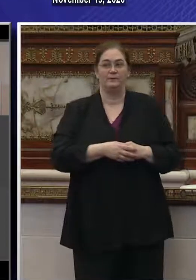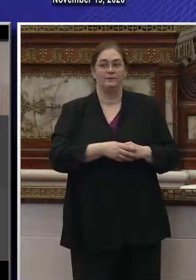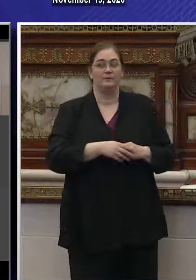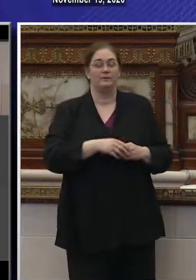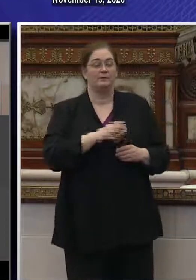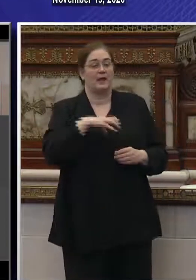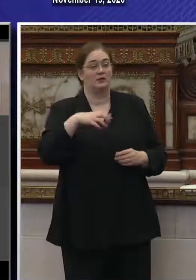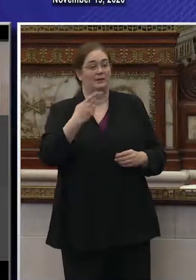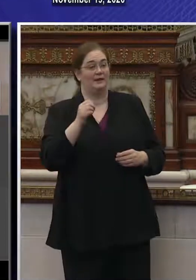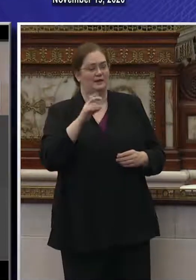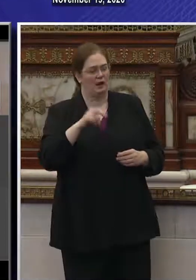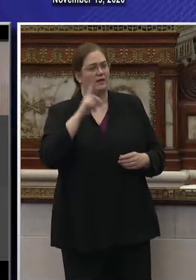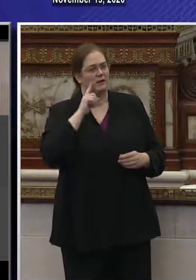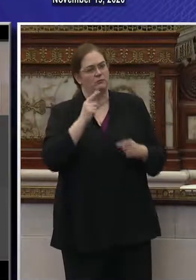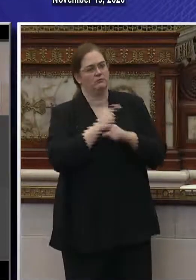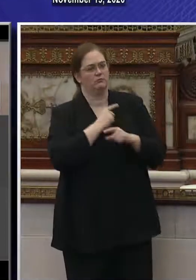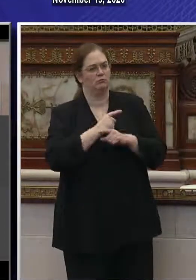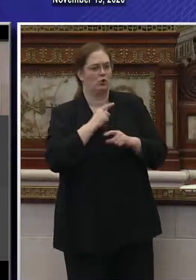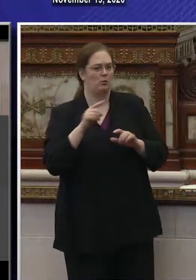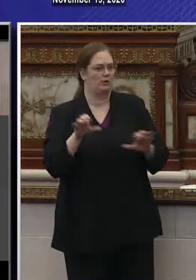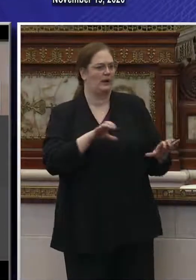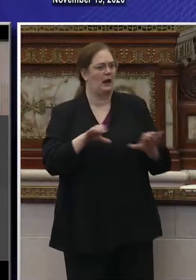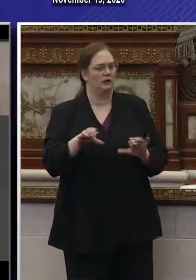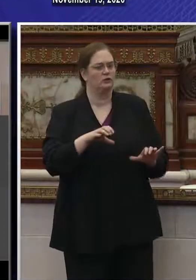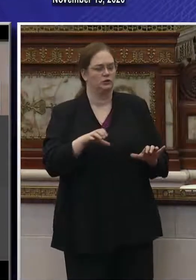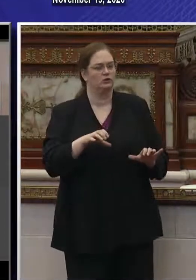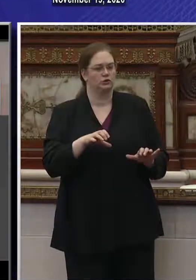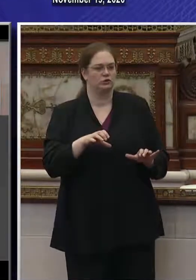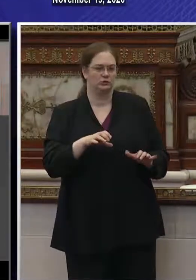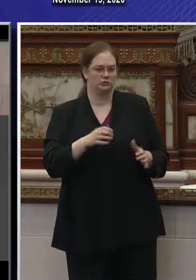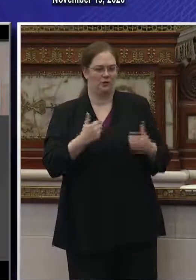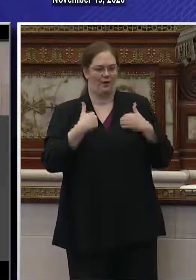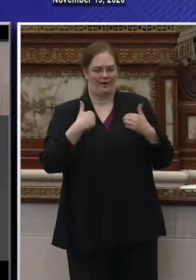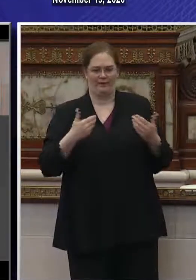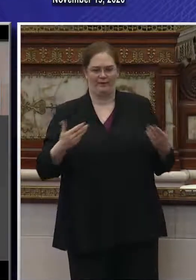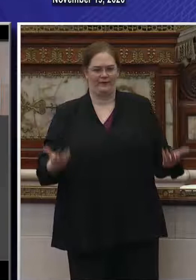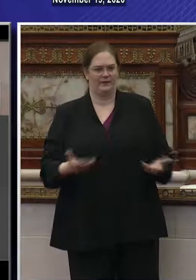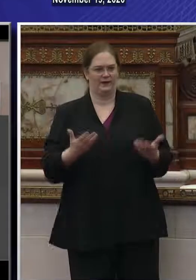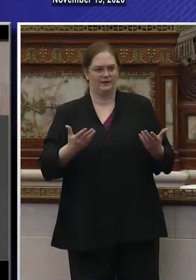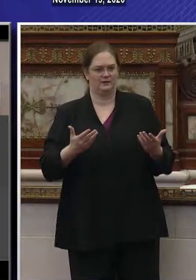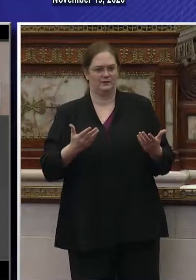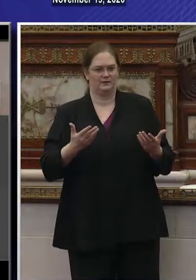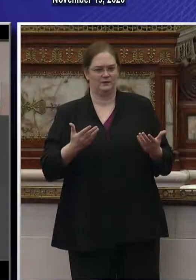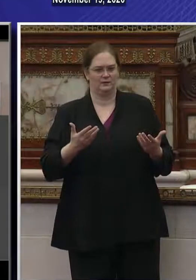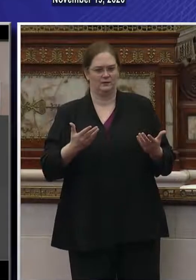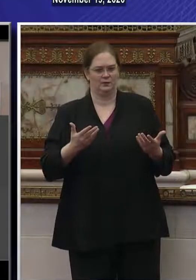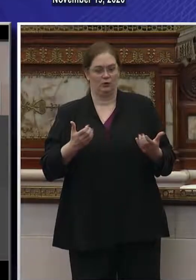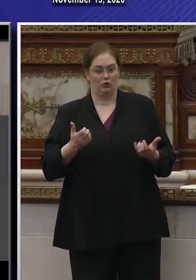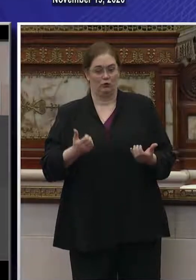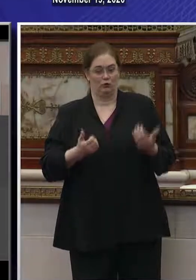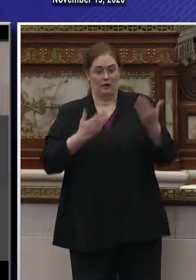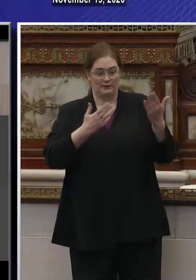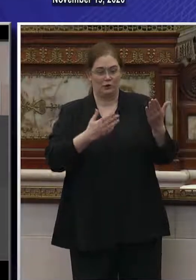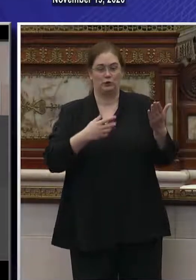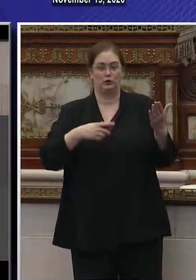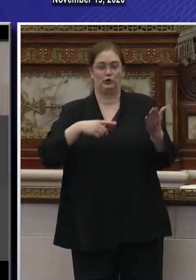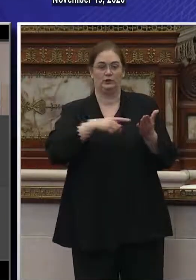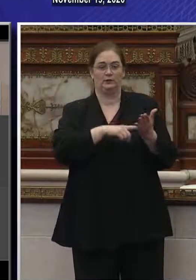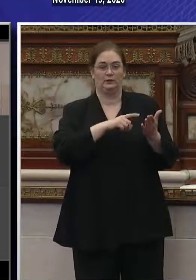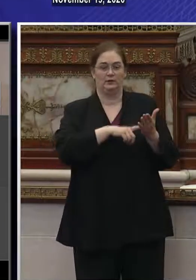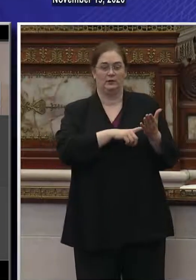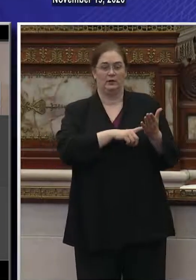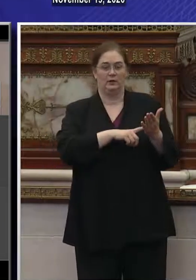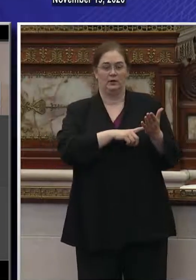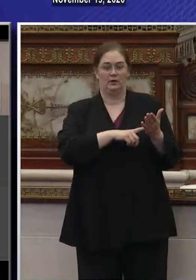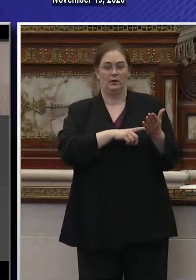probably an appropriate action to, have this resolution be at the call, recess